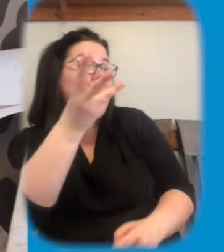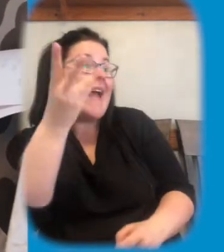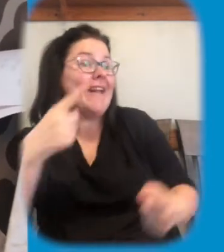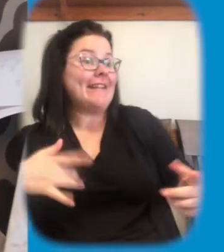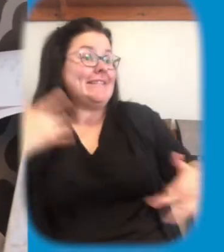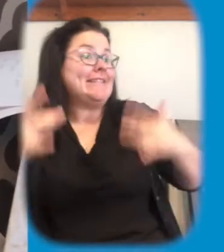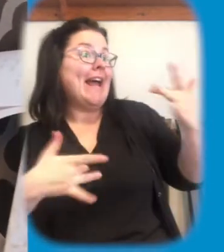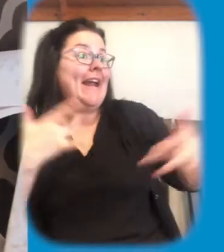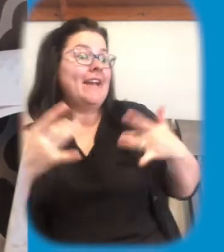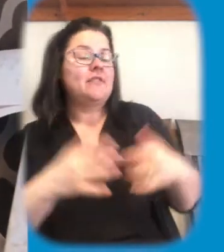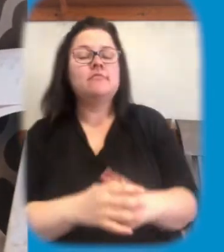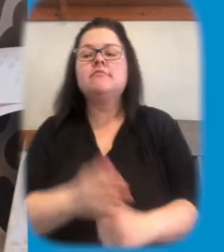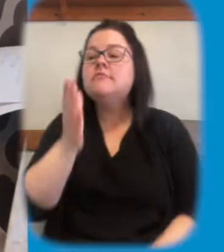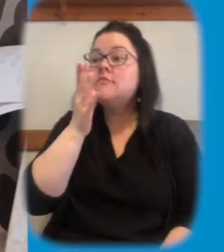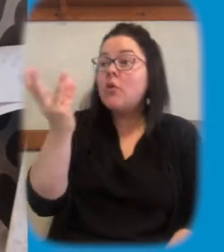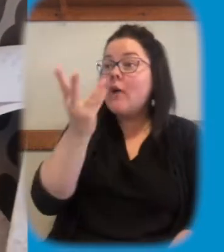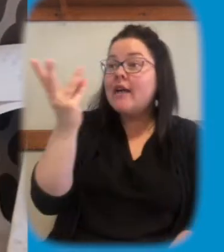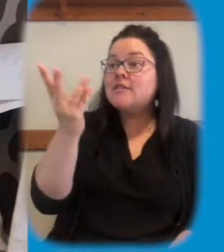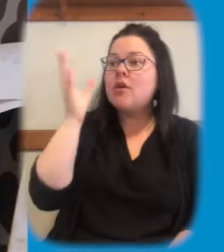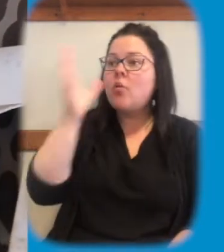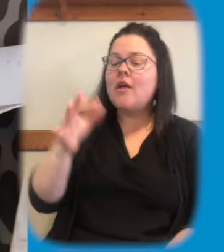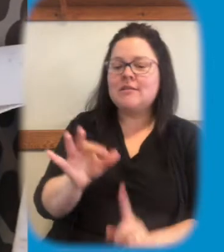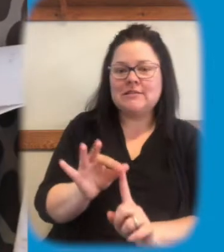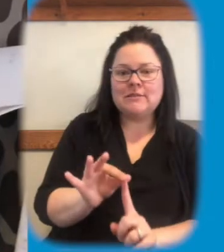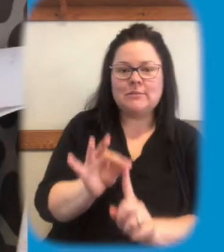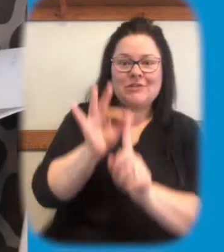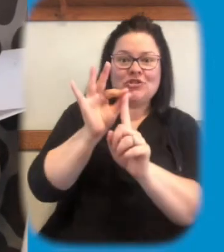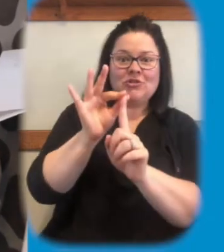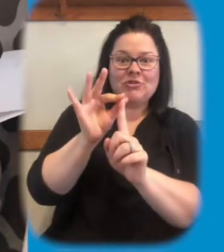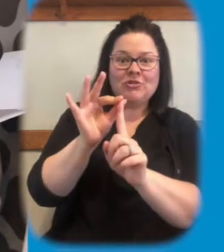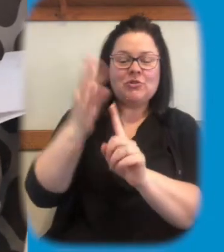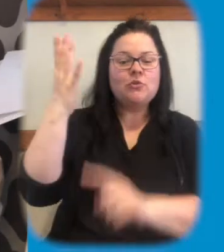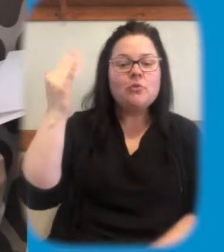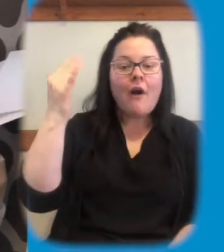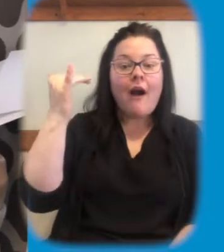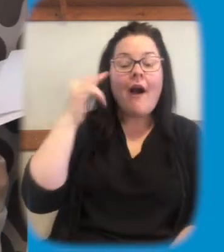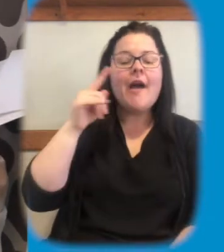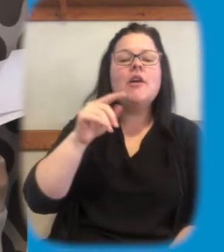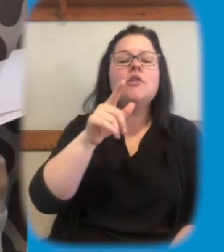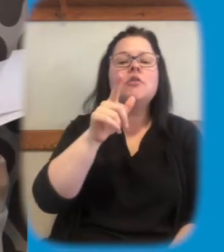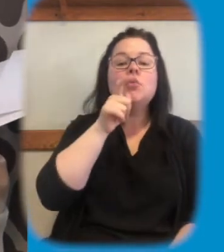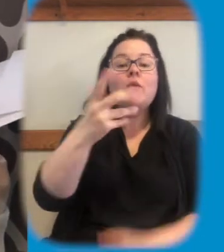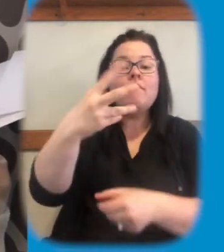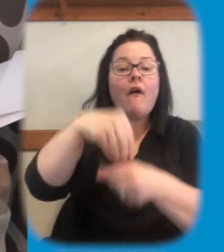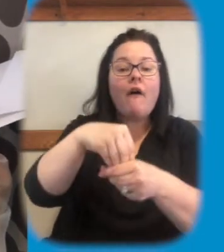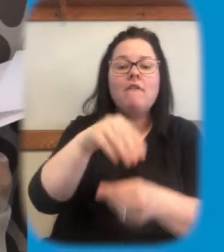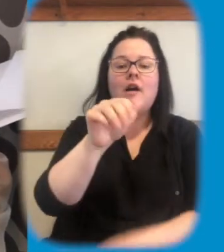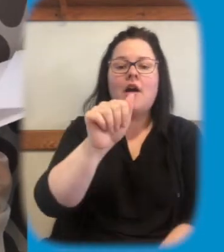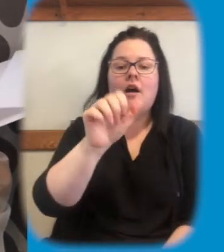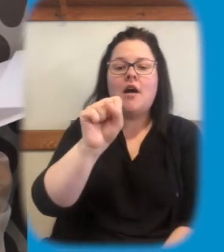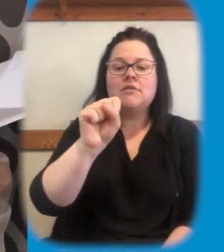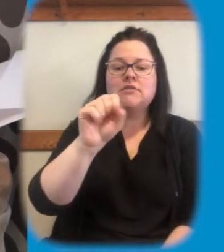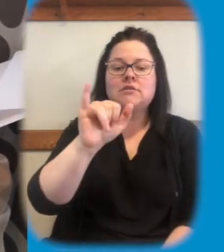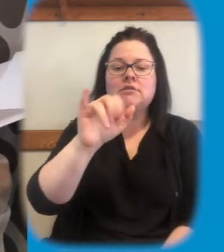Wednesday. This Wednesday will be a special session with Assiniboine Park